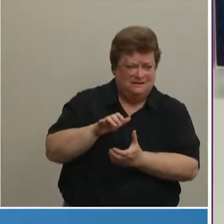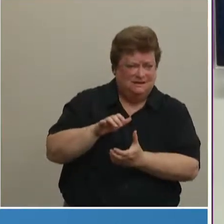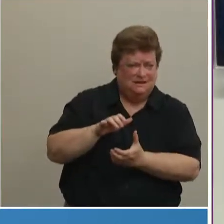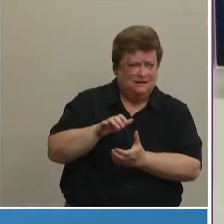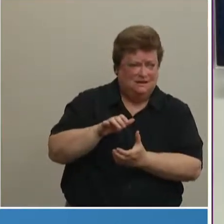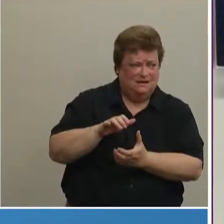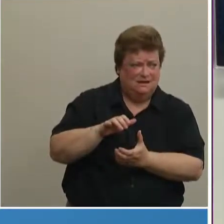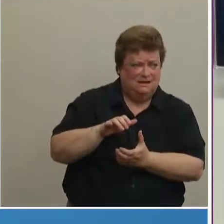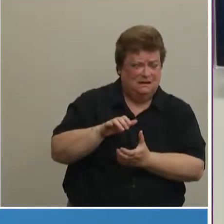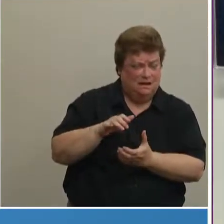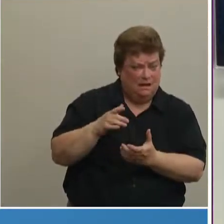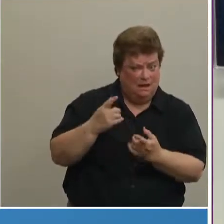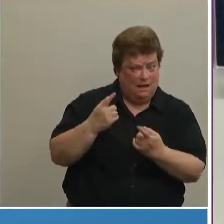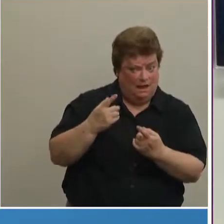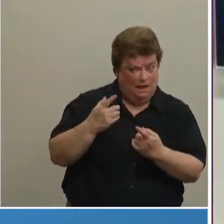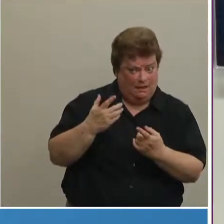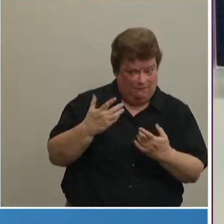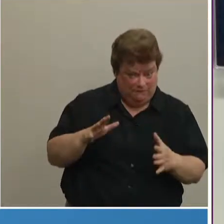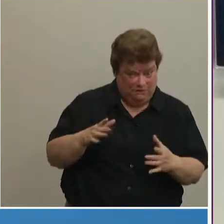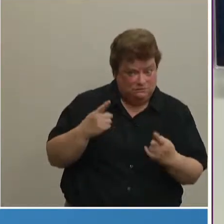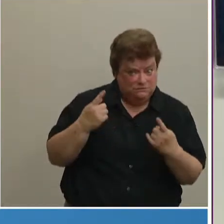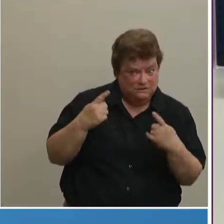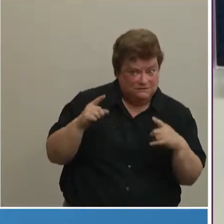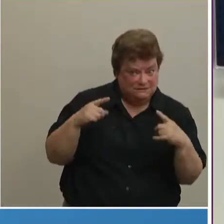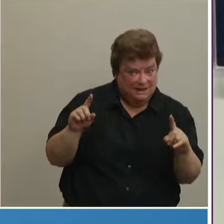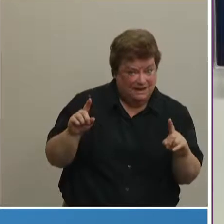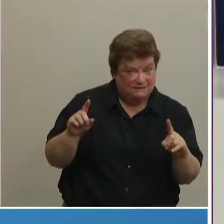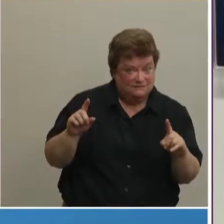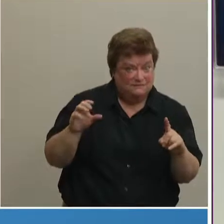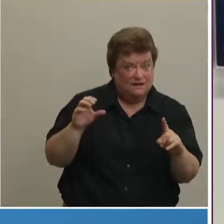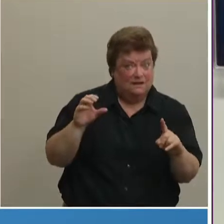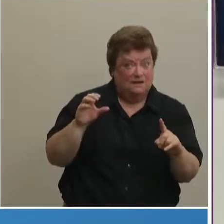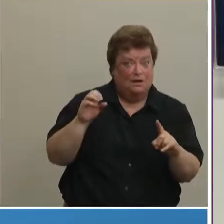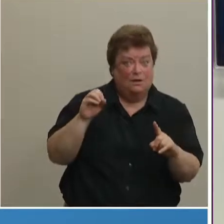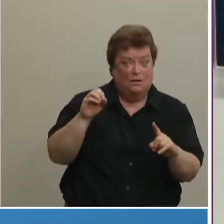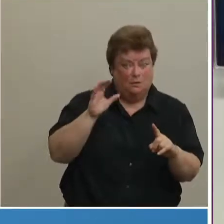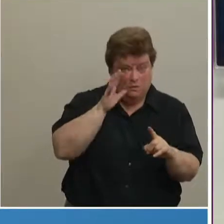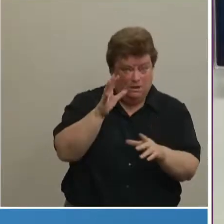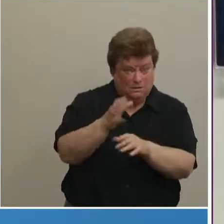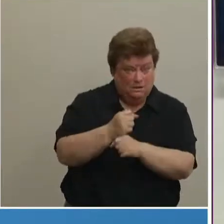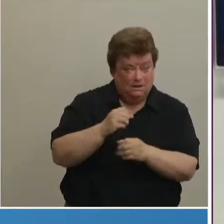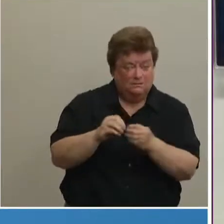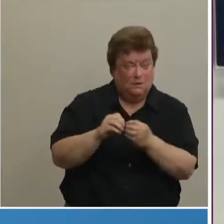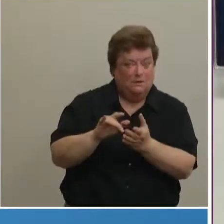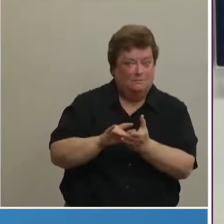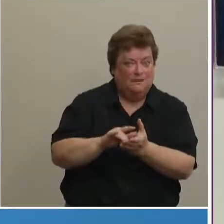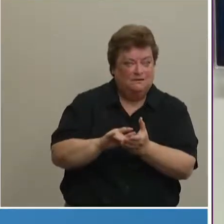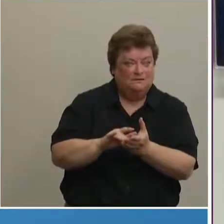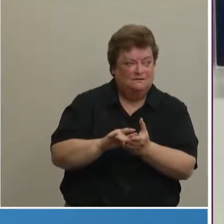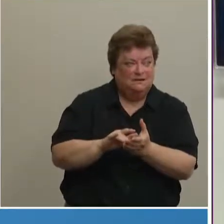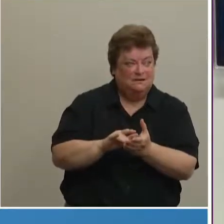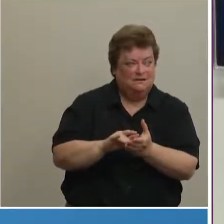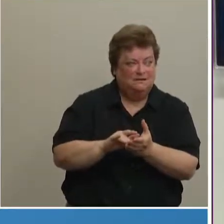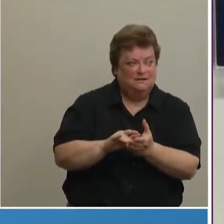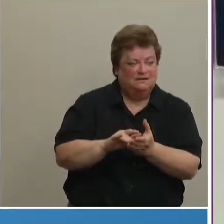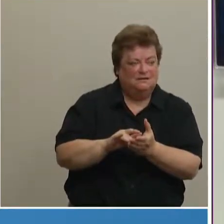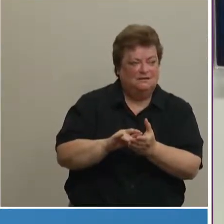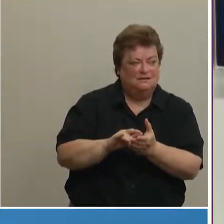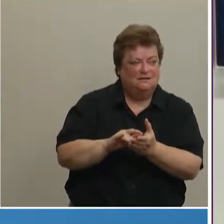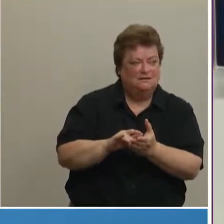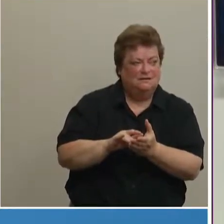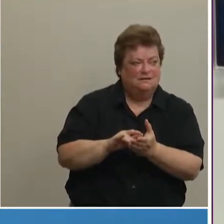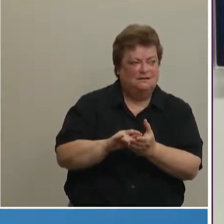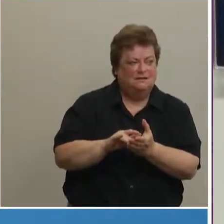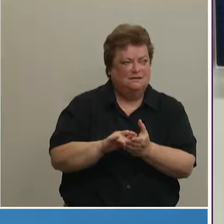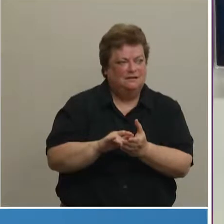that borne fruit so far? Have you, like this week, did you get more doses than you have in the past? Not counting